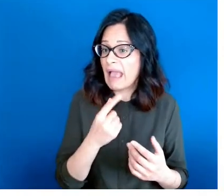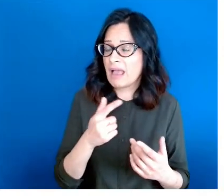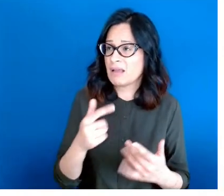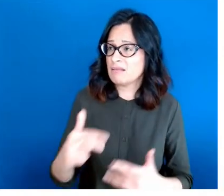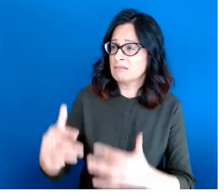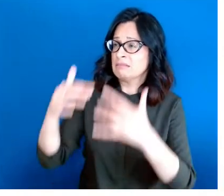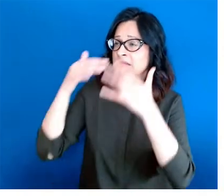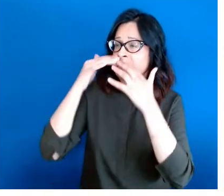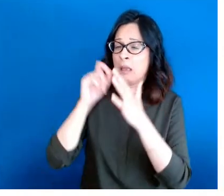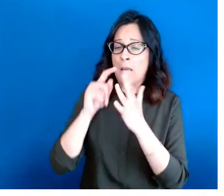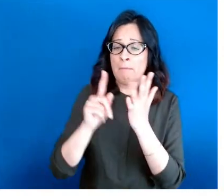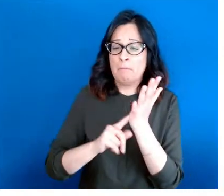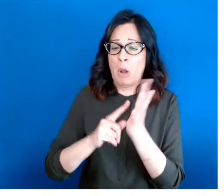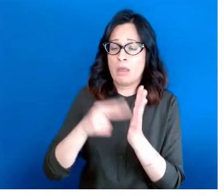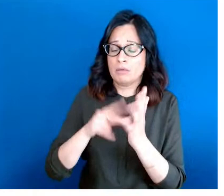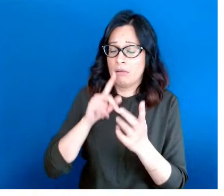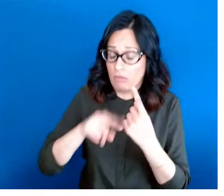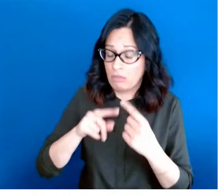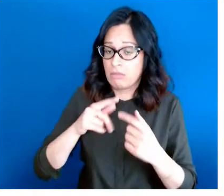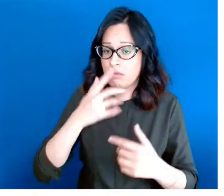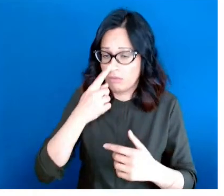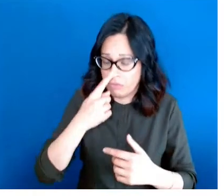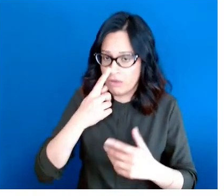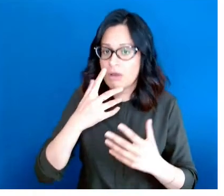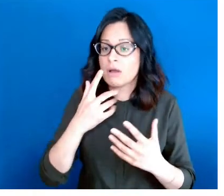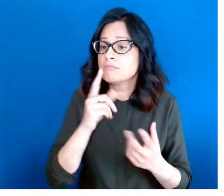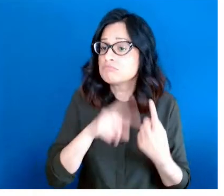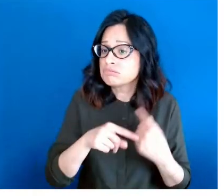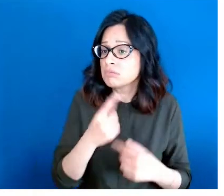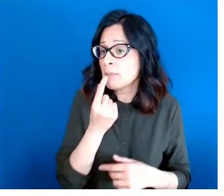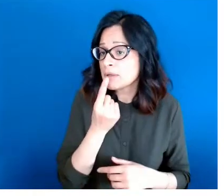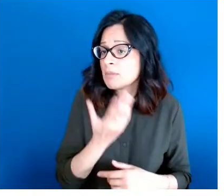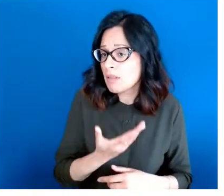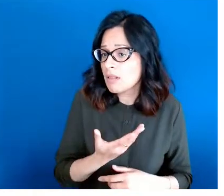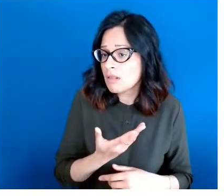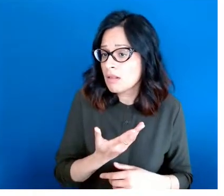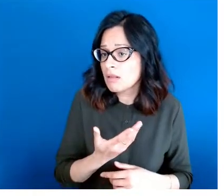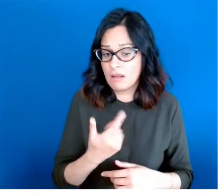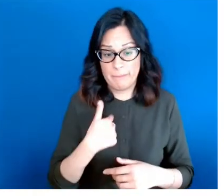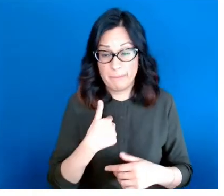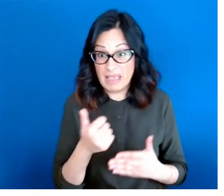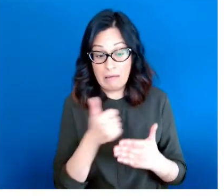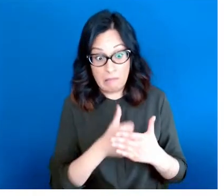nose, but it's certainly nothing I frequently see.